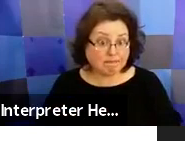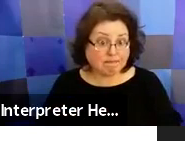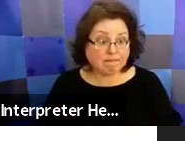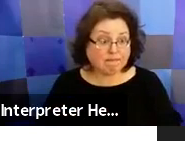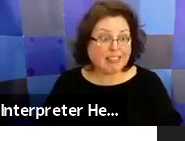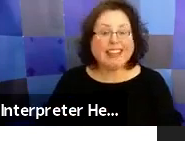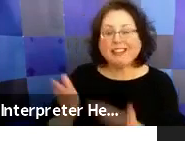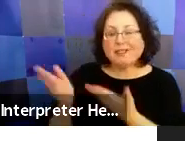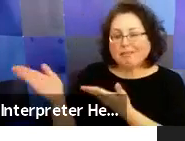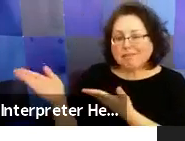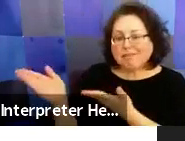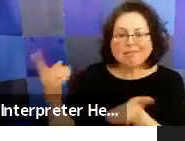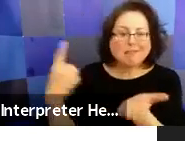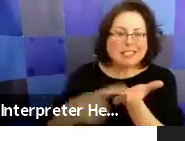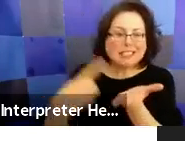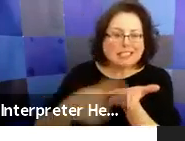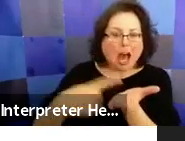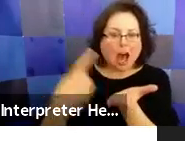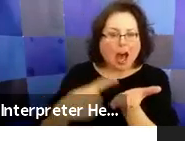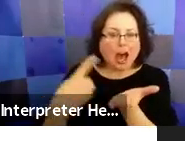Here we're going to talk a little bit